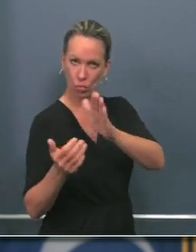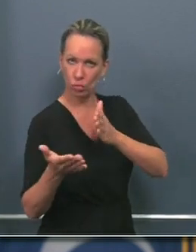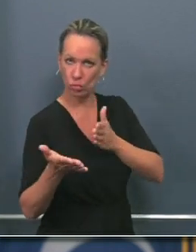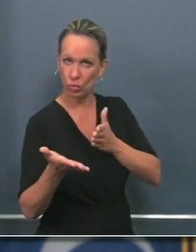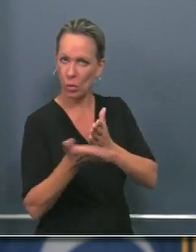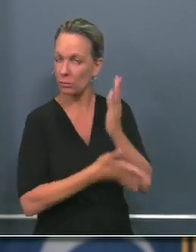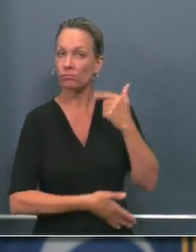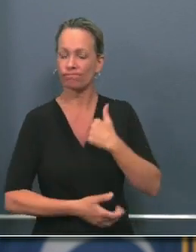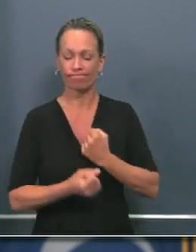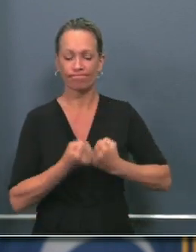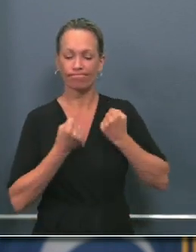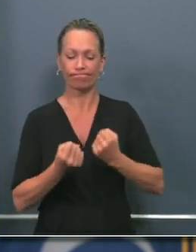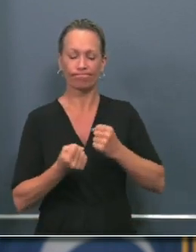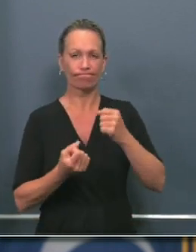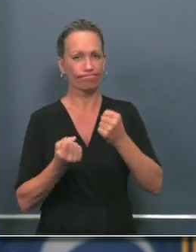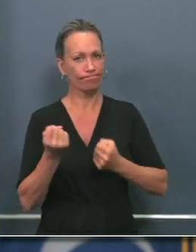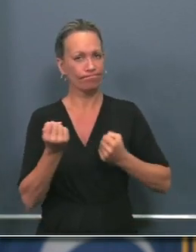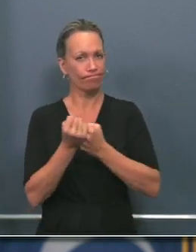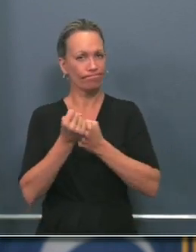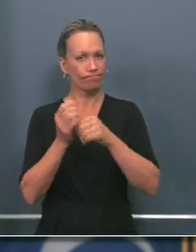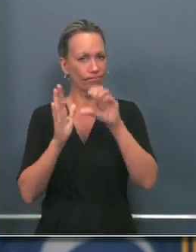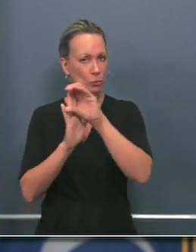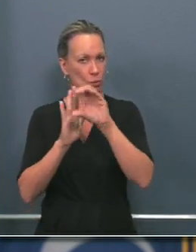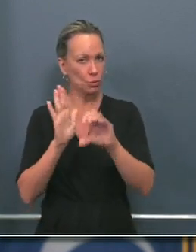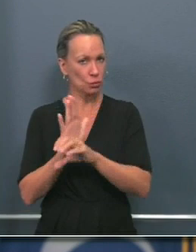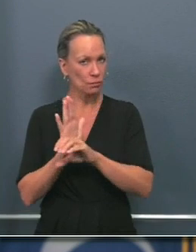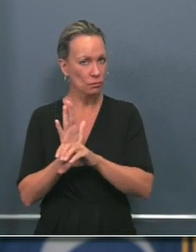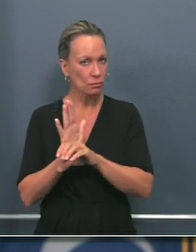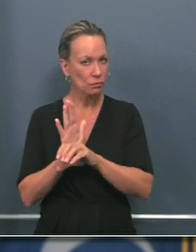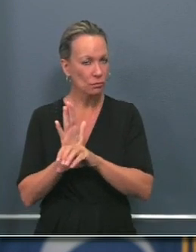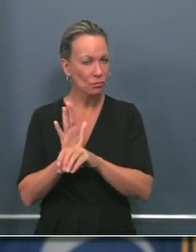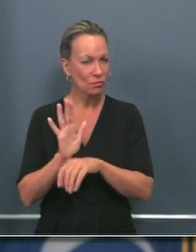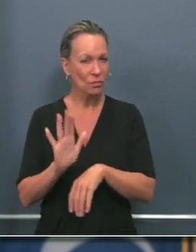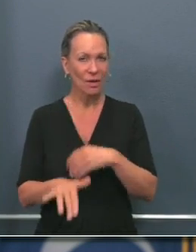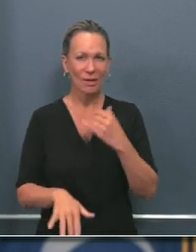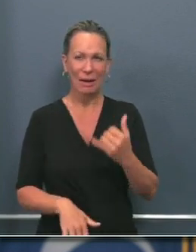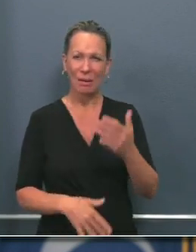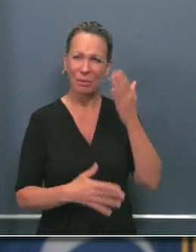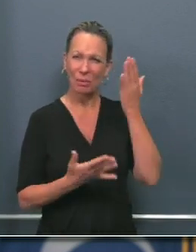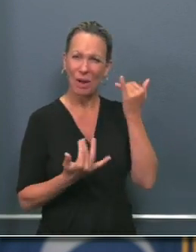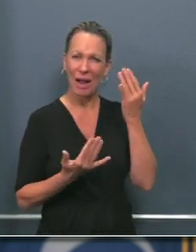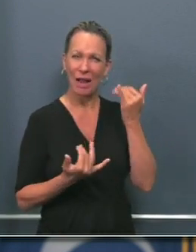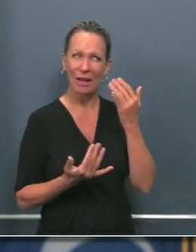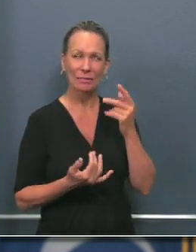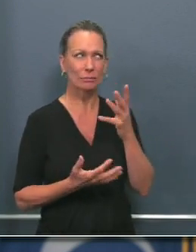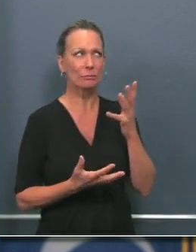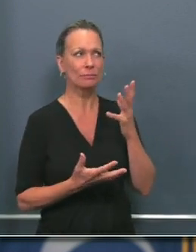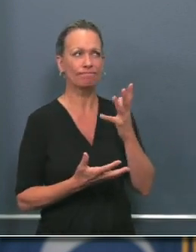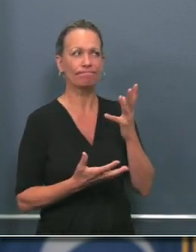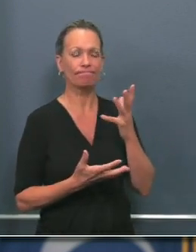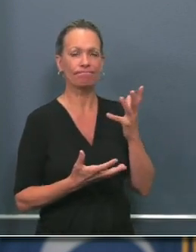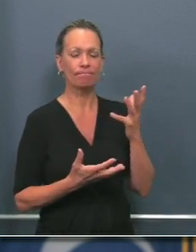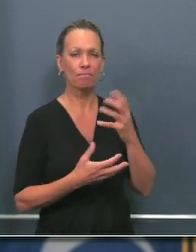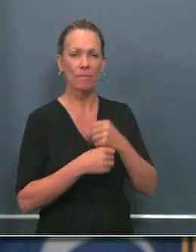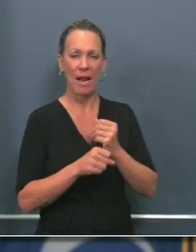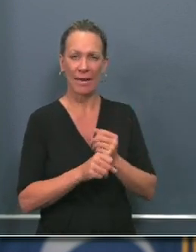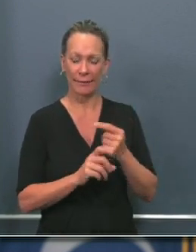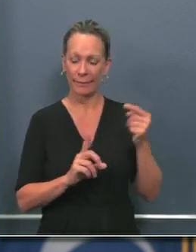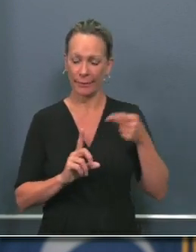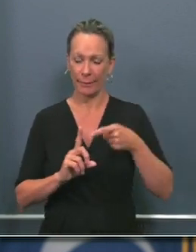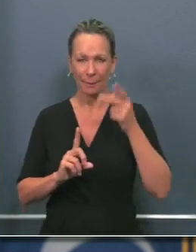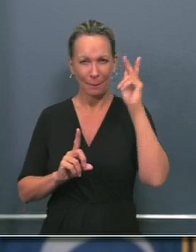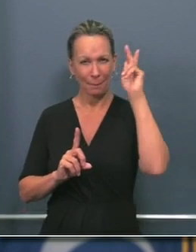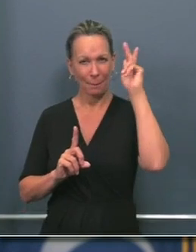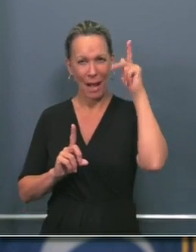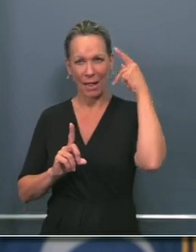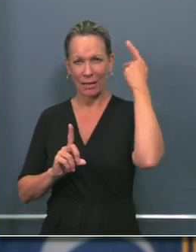again, I don't know the benefits of politicizing this because I don't think it deserves to be politicized. This is a health issue,